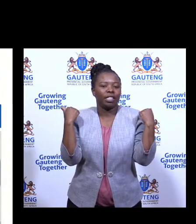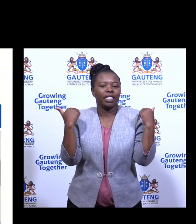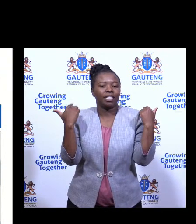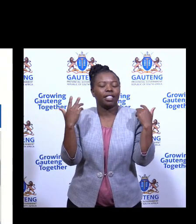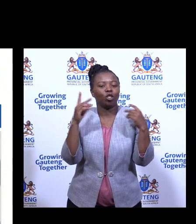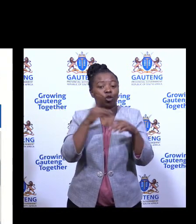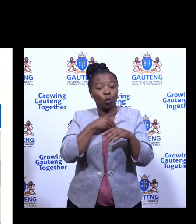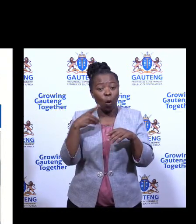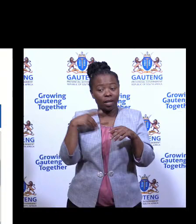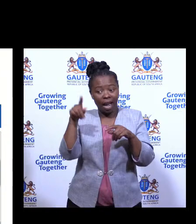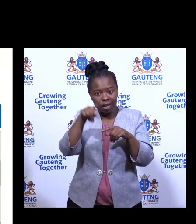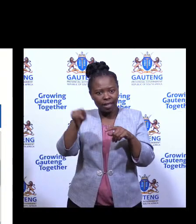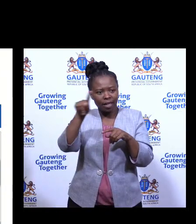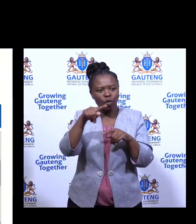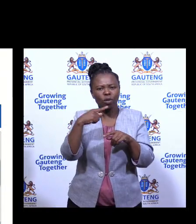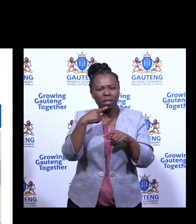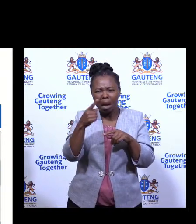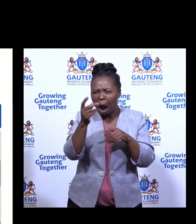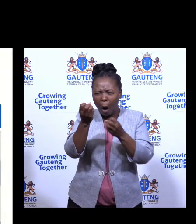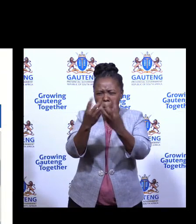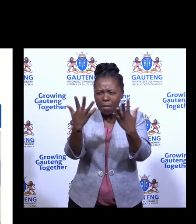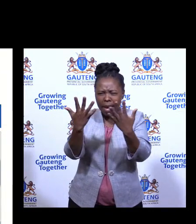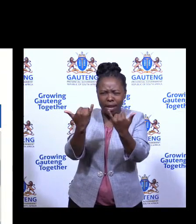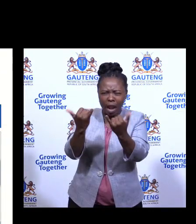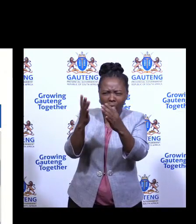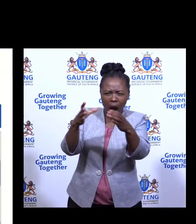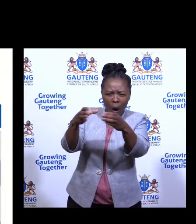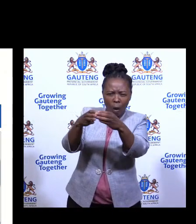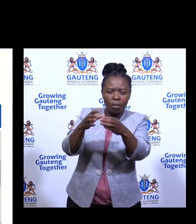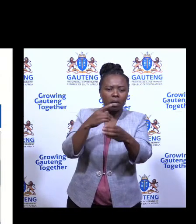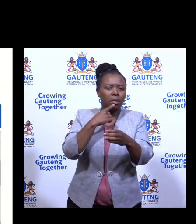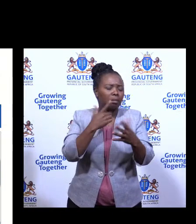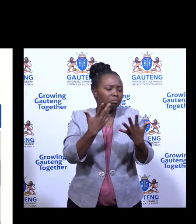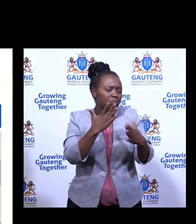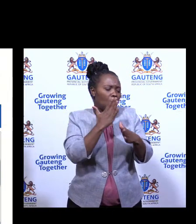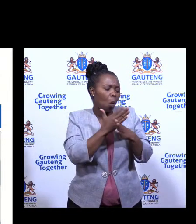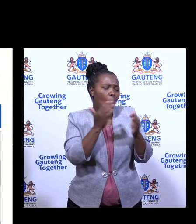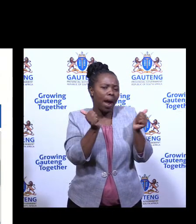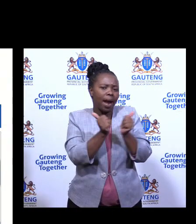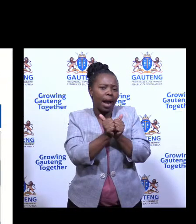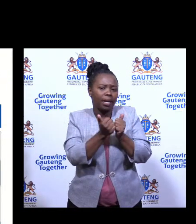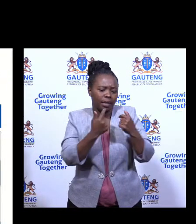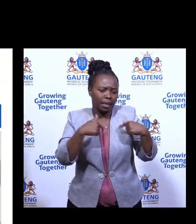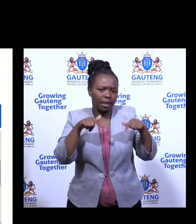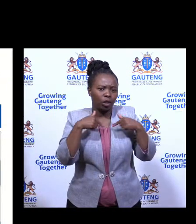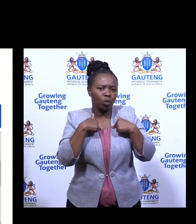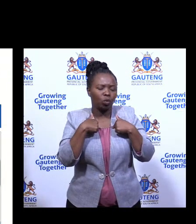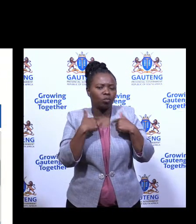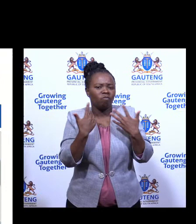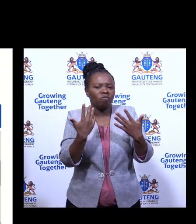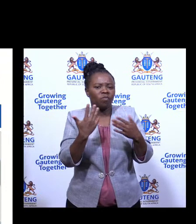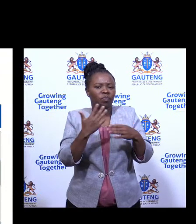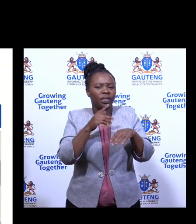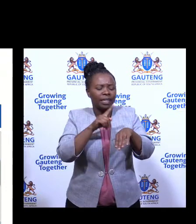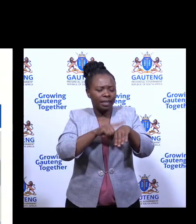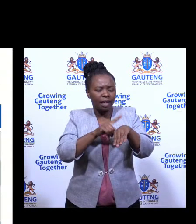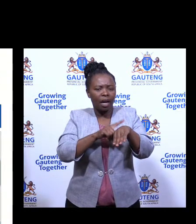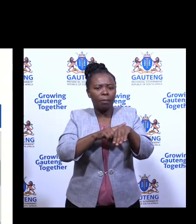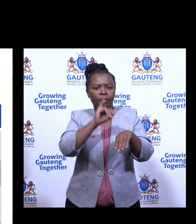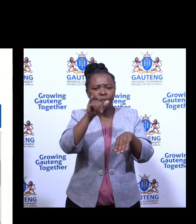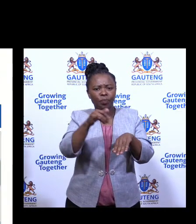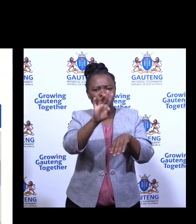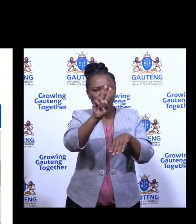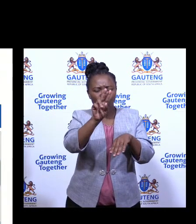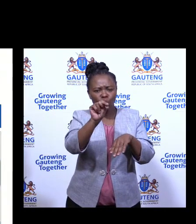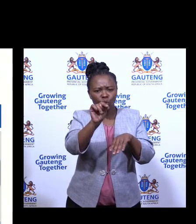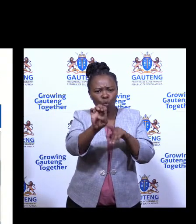So how many are you now? And they say, no, a lot of our colleagues who at some point in June who could not